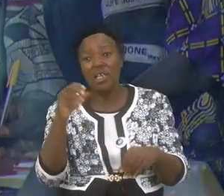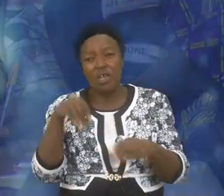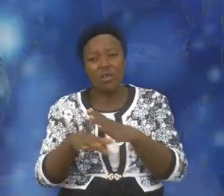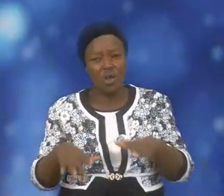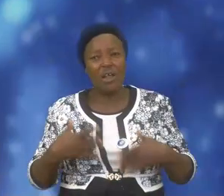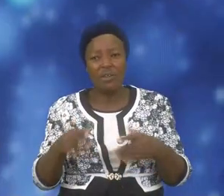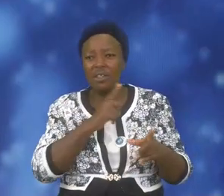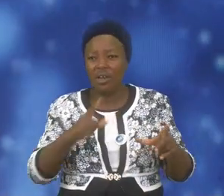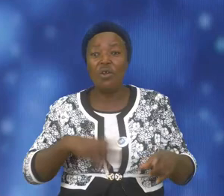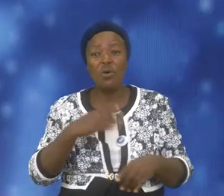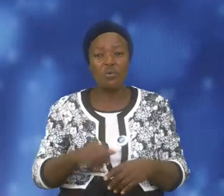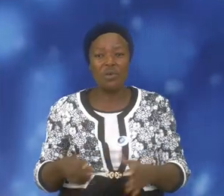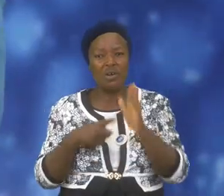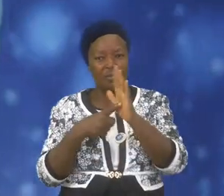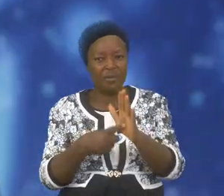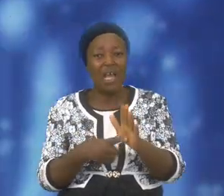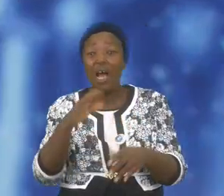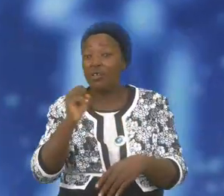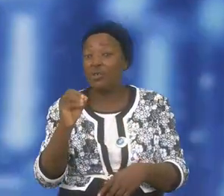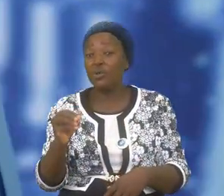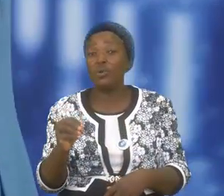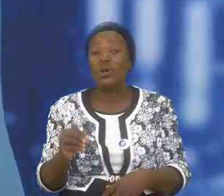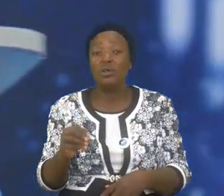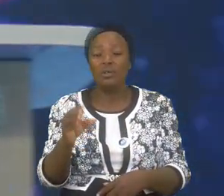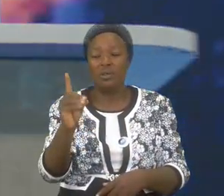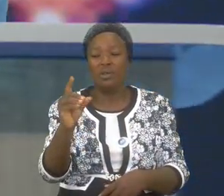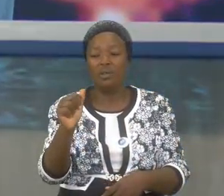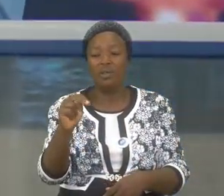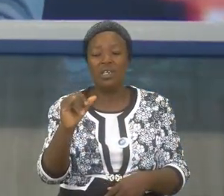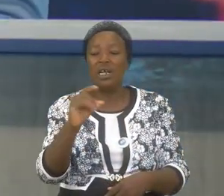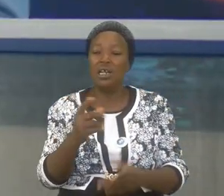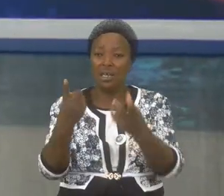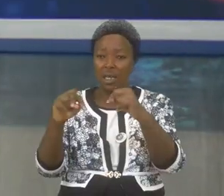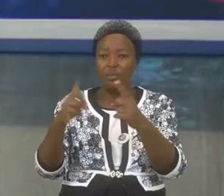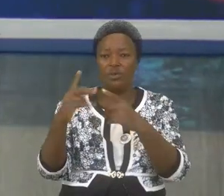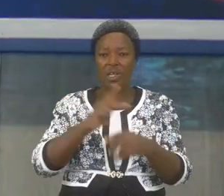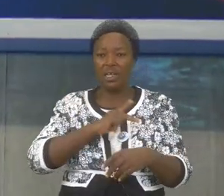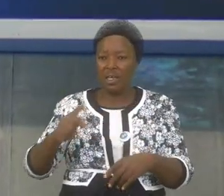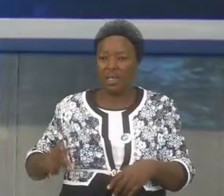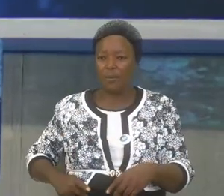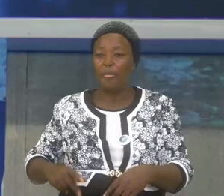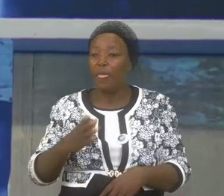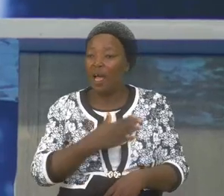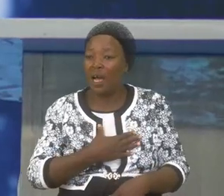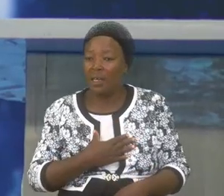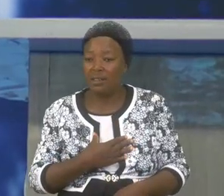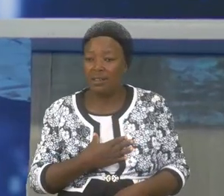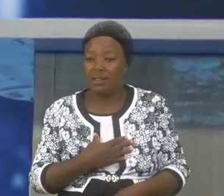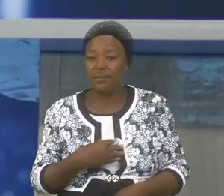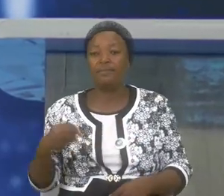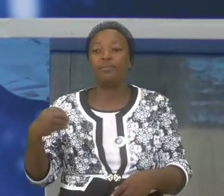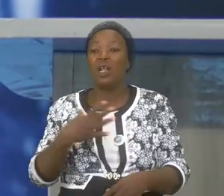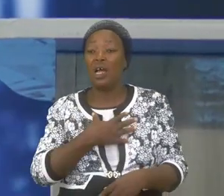came to the king. And I'm now in chapter 2, verse 27.